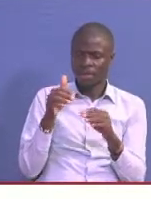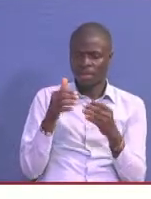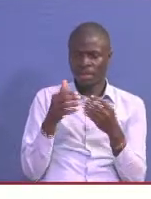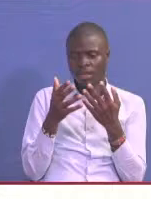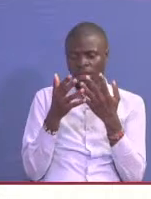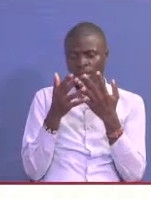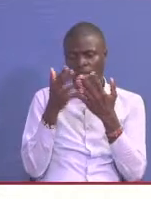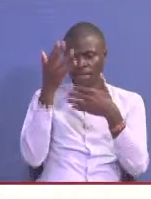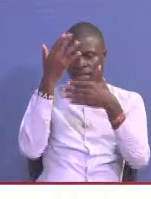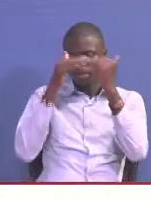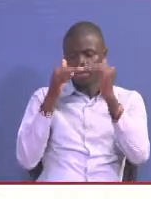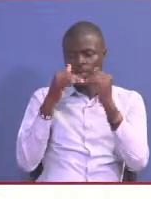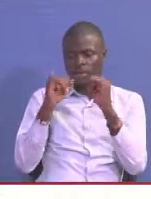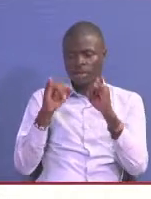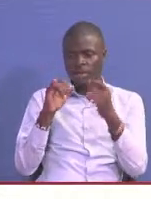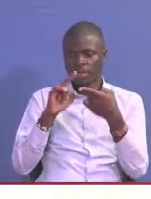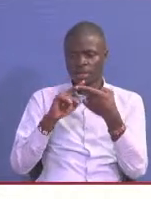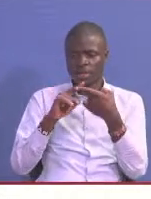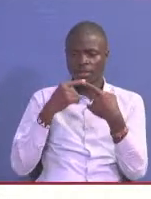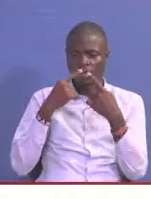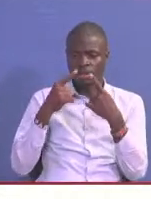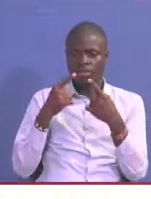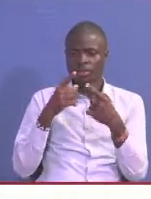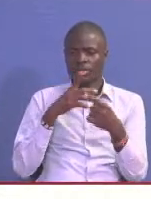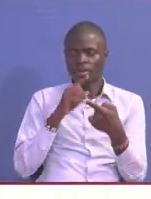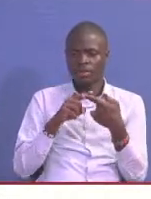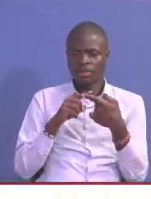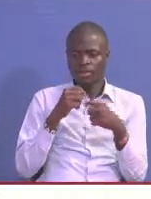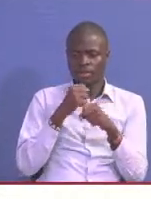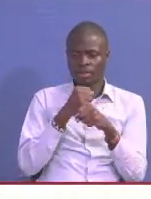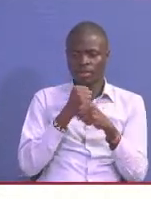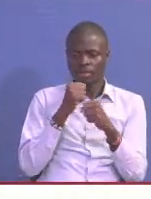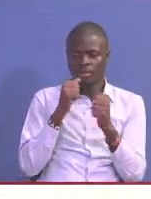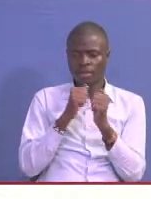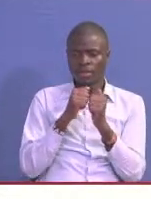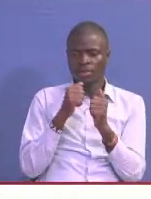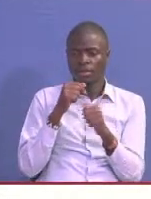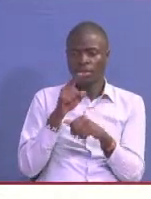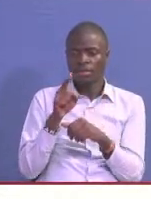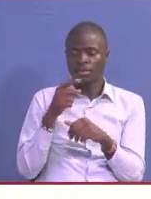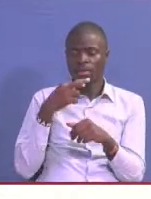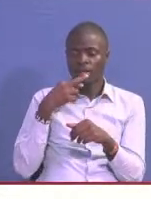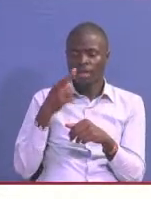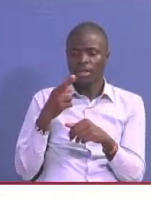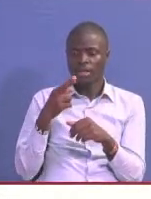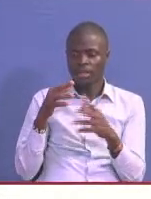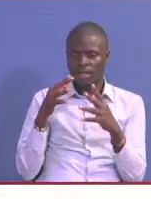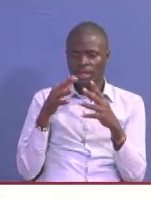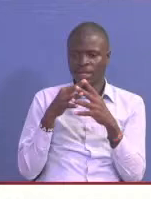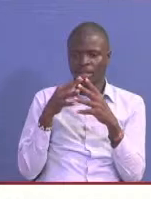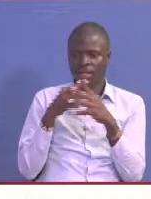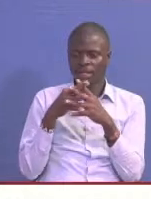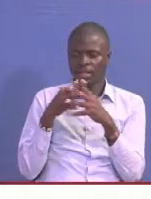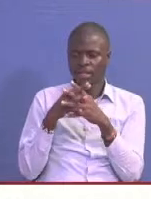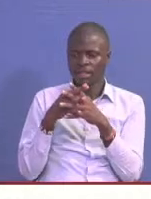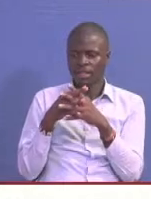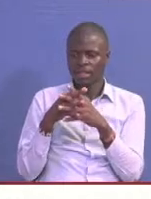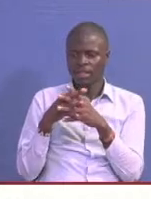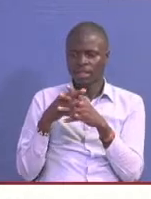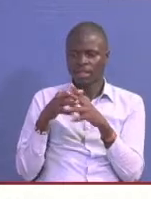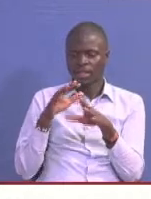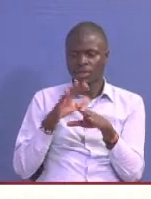where we are trying to say that we want to compete with them, they are actually engaging on